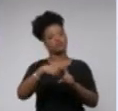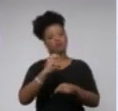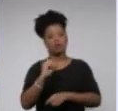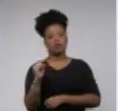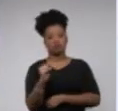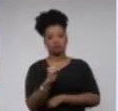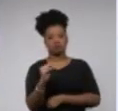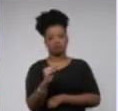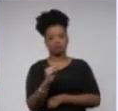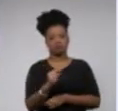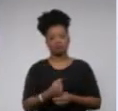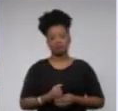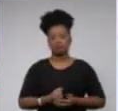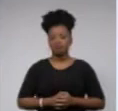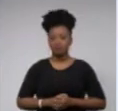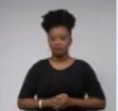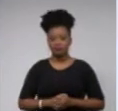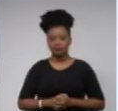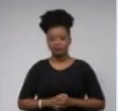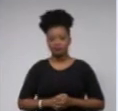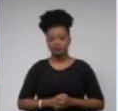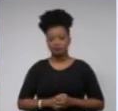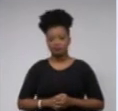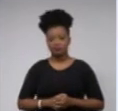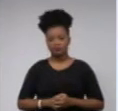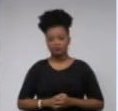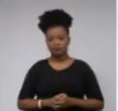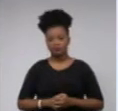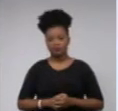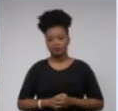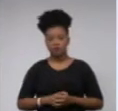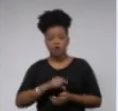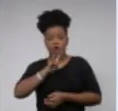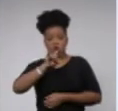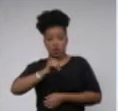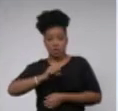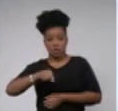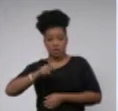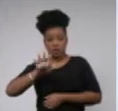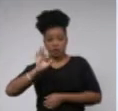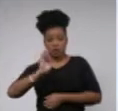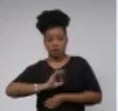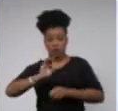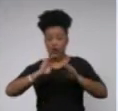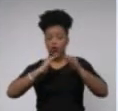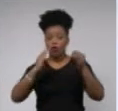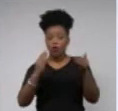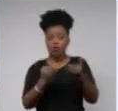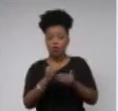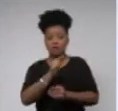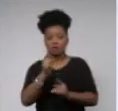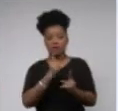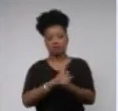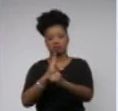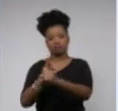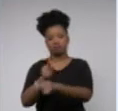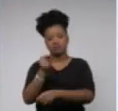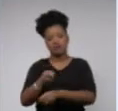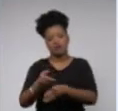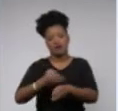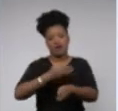test. The figure stands at 66.8% over the last 15 days. That is,